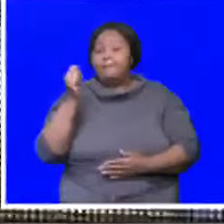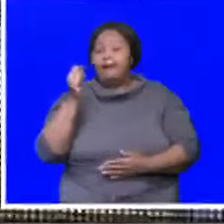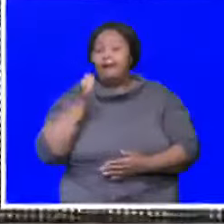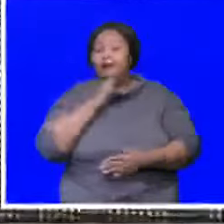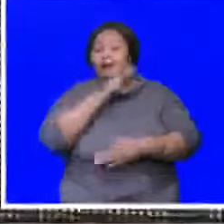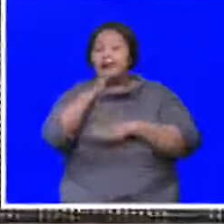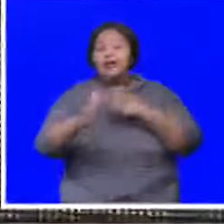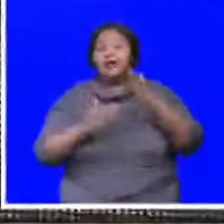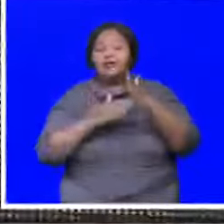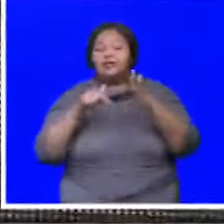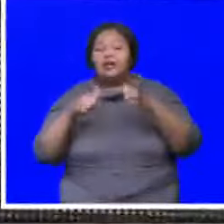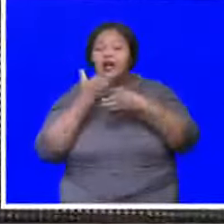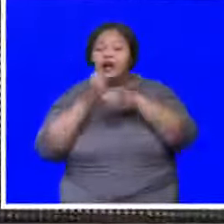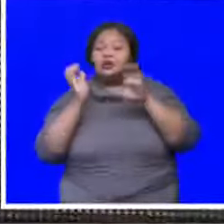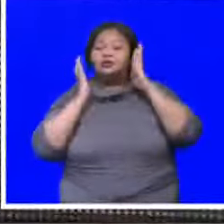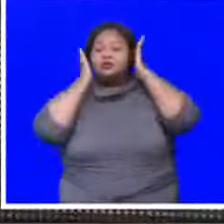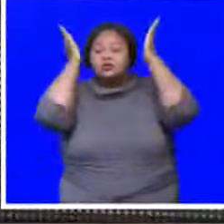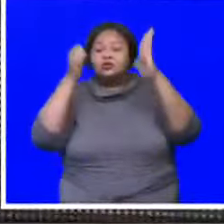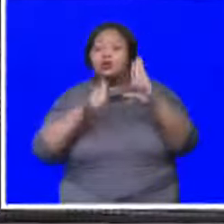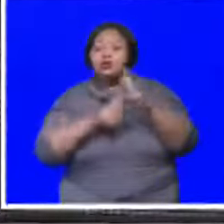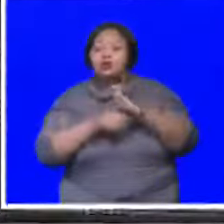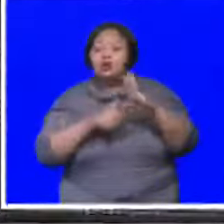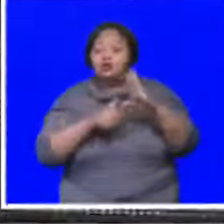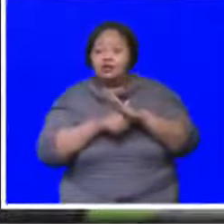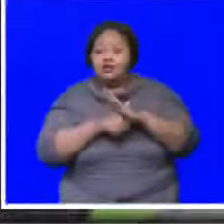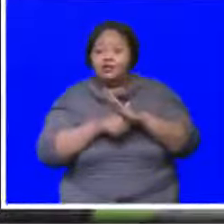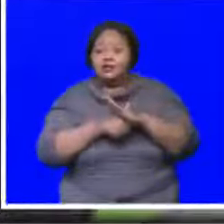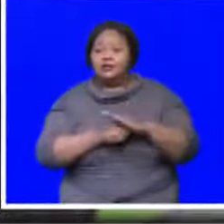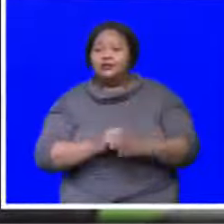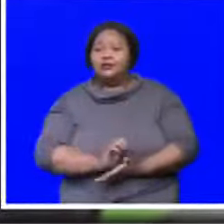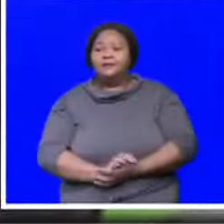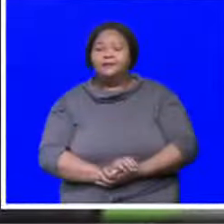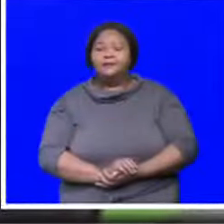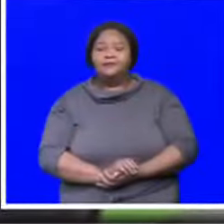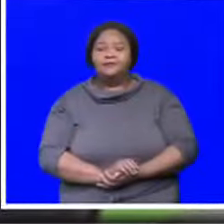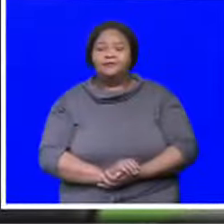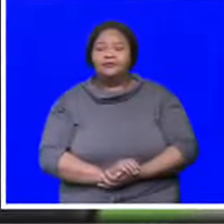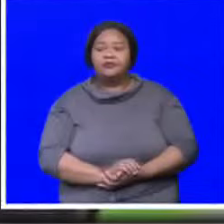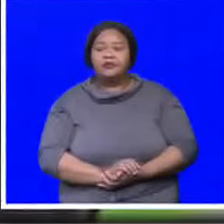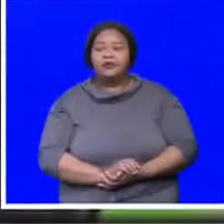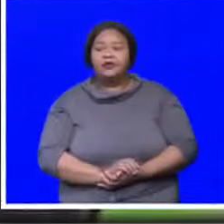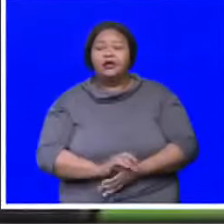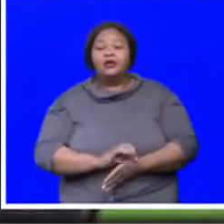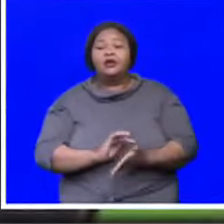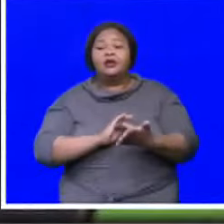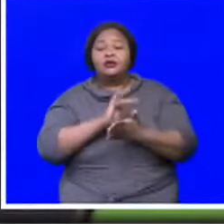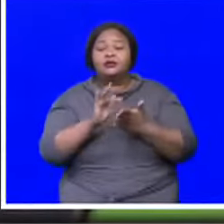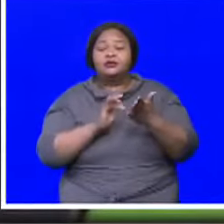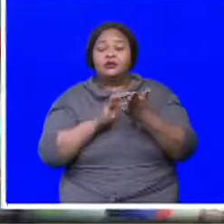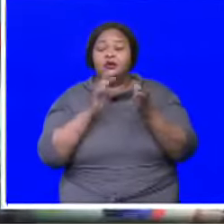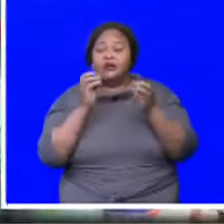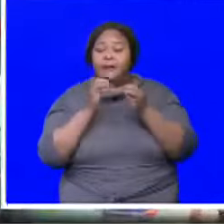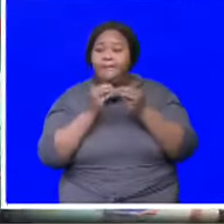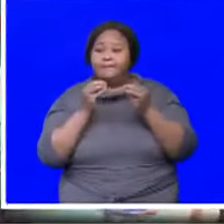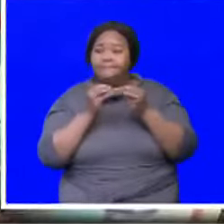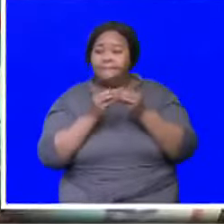its cultural heritage and resources. What the Central Bank has done in